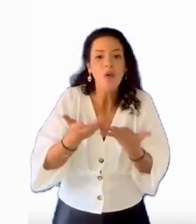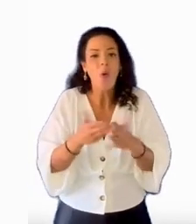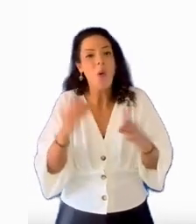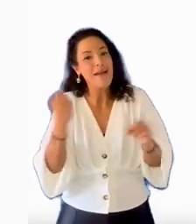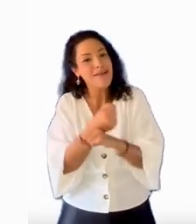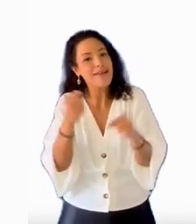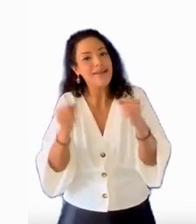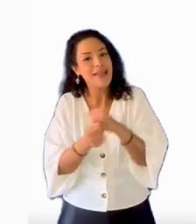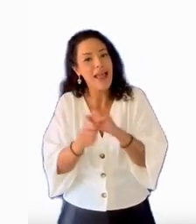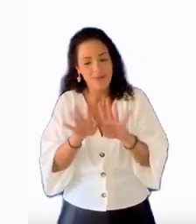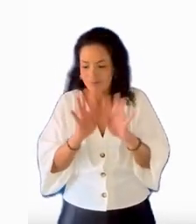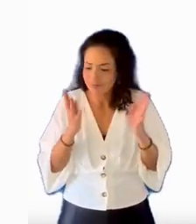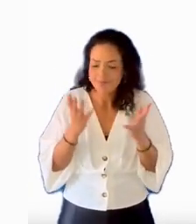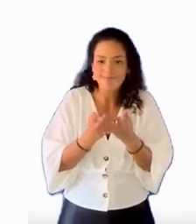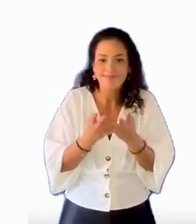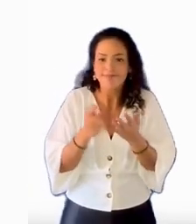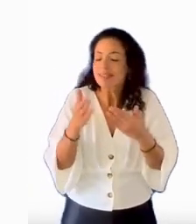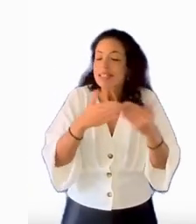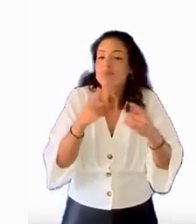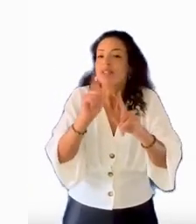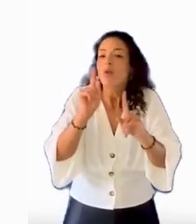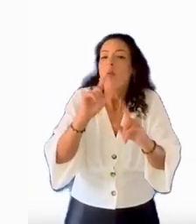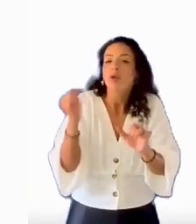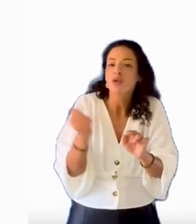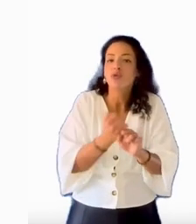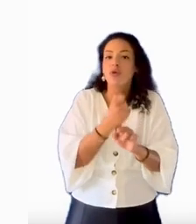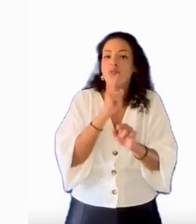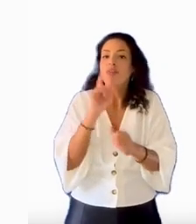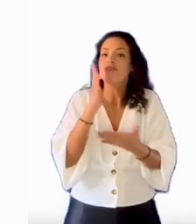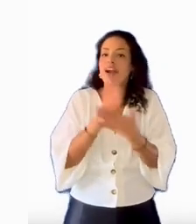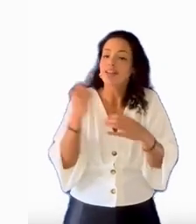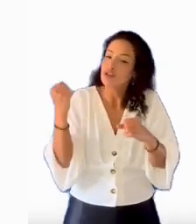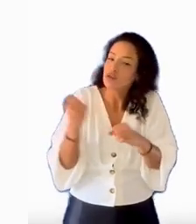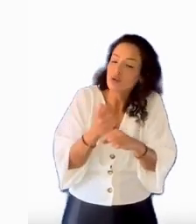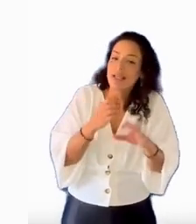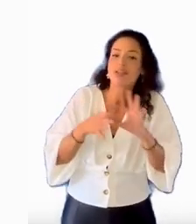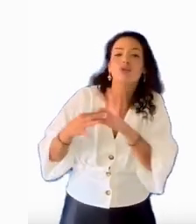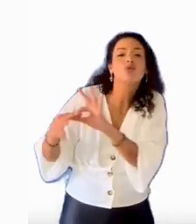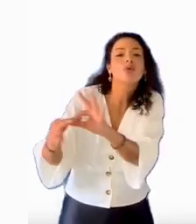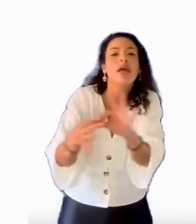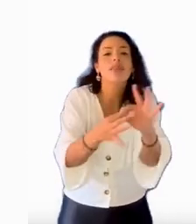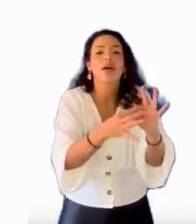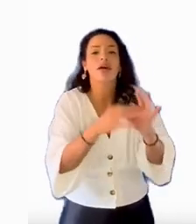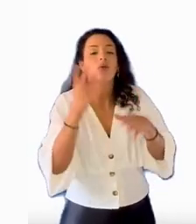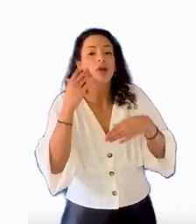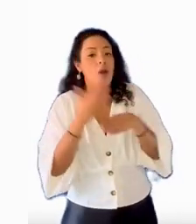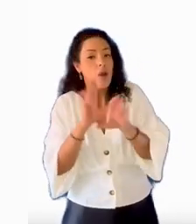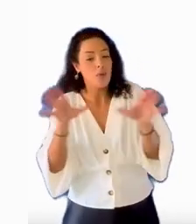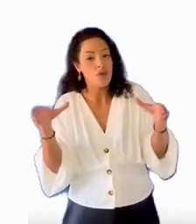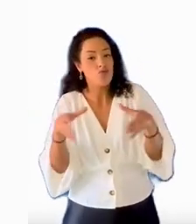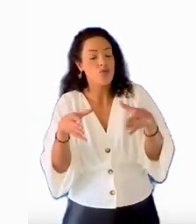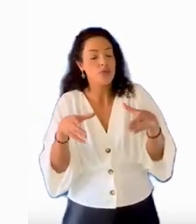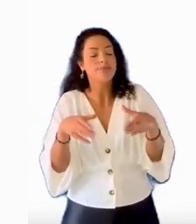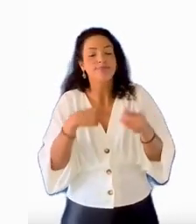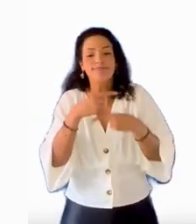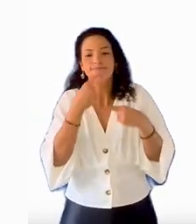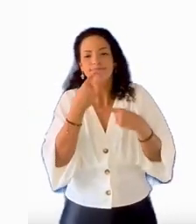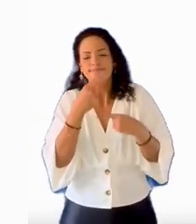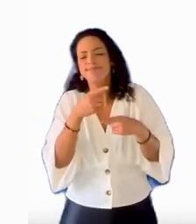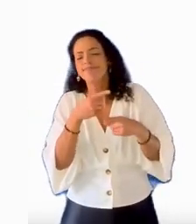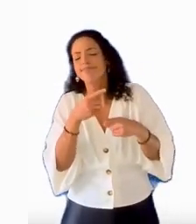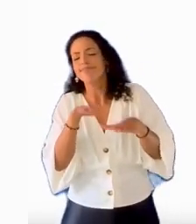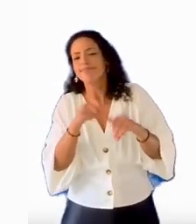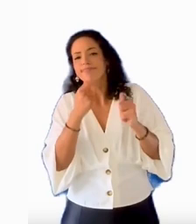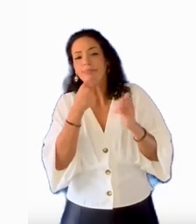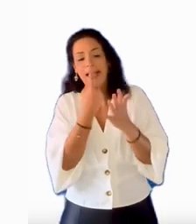game. The point is not what you do, but the fact is that it's been done together. Whenever I work with groups, I always suggest starting by asking